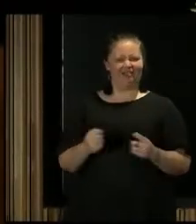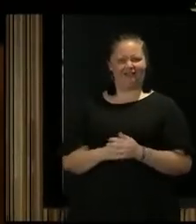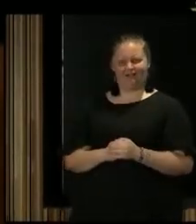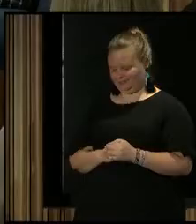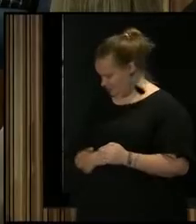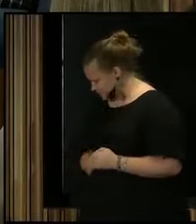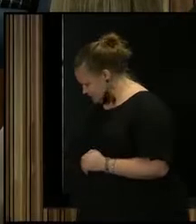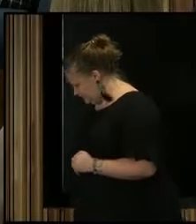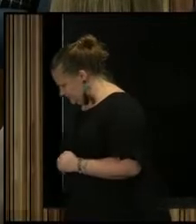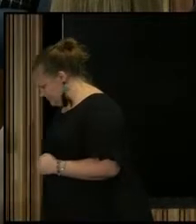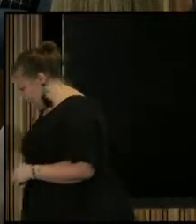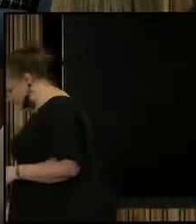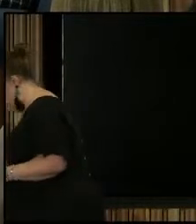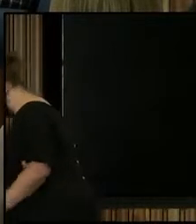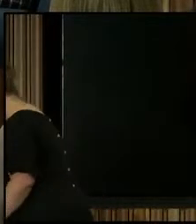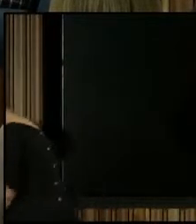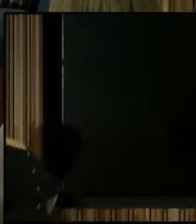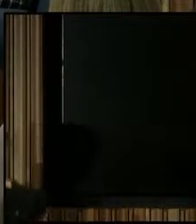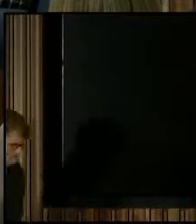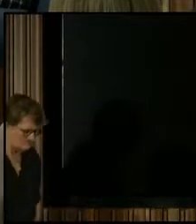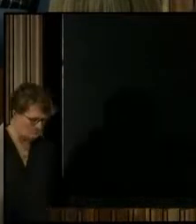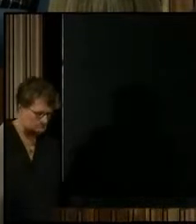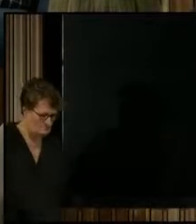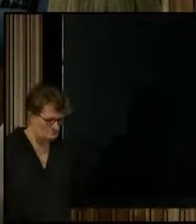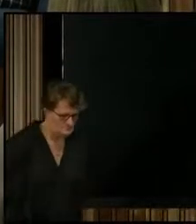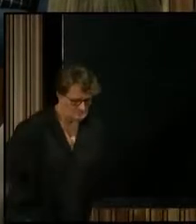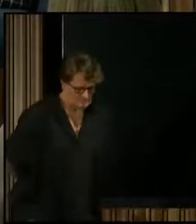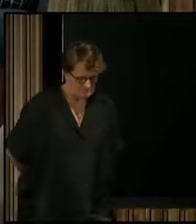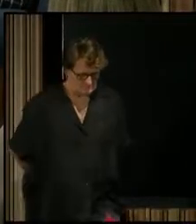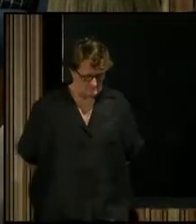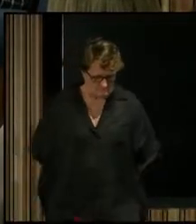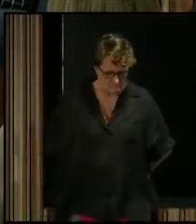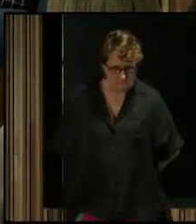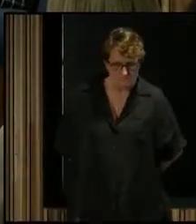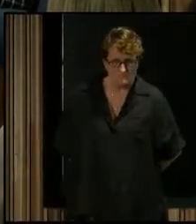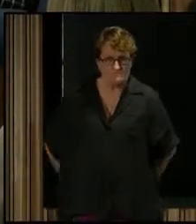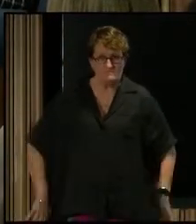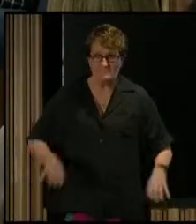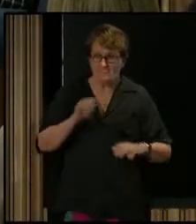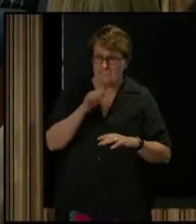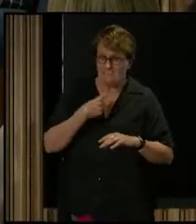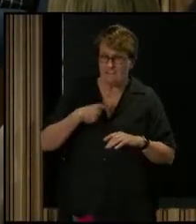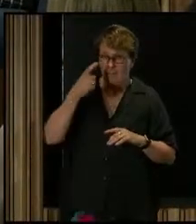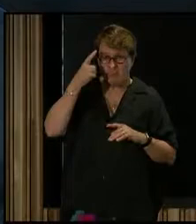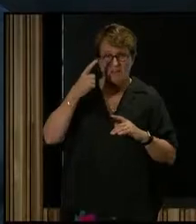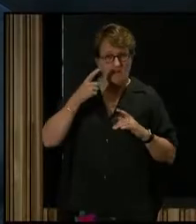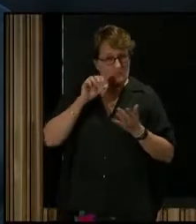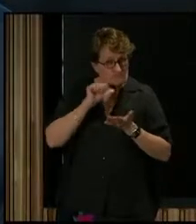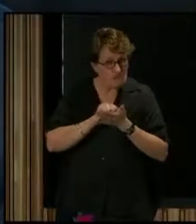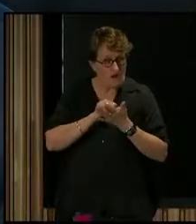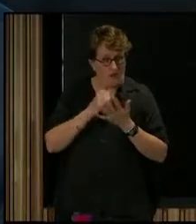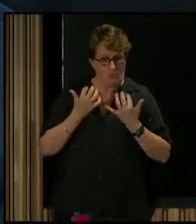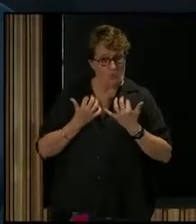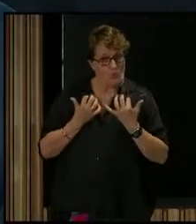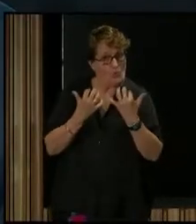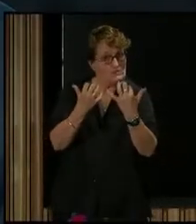in you. I think that pub choir is a trustful exercise where the audience comes along and